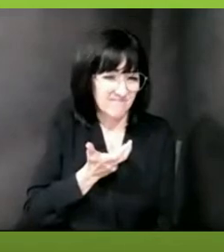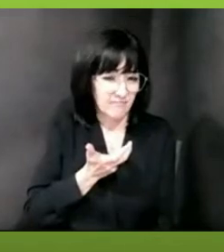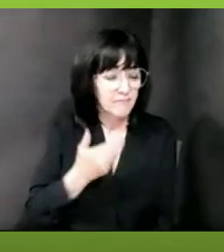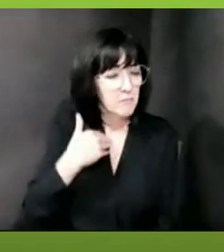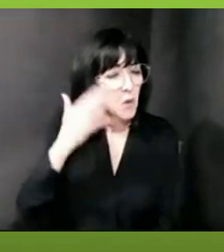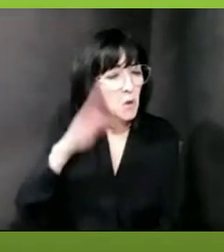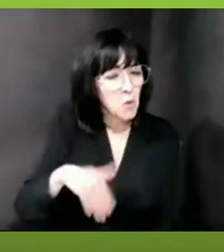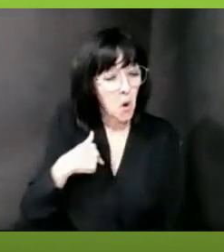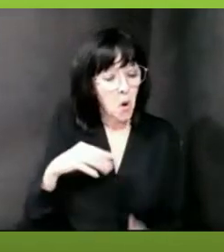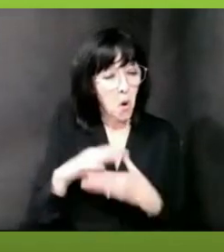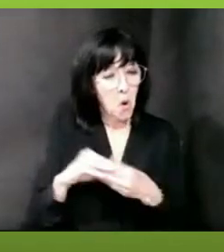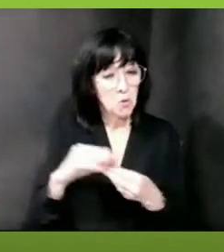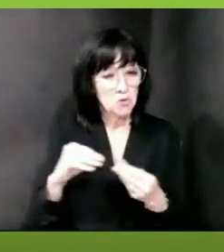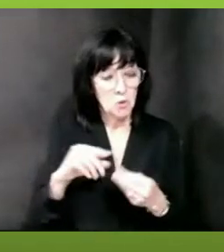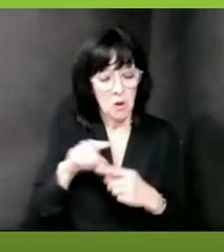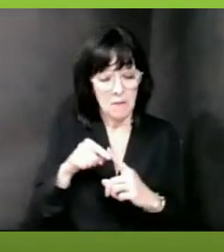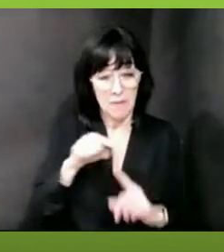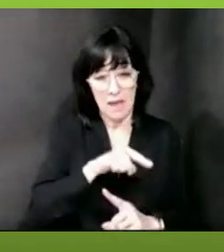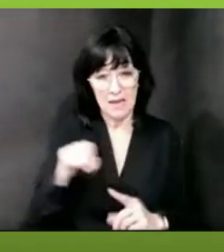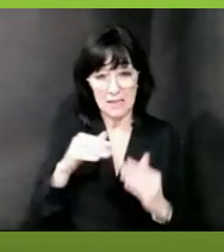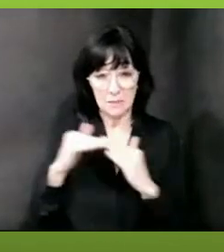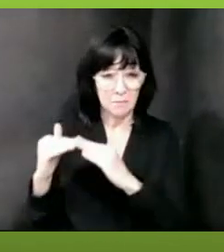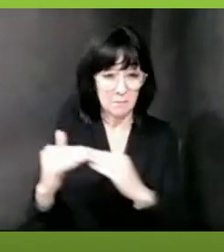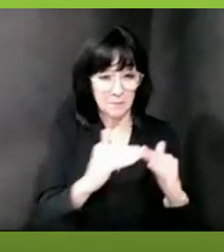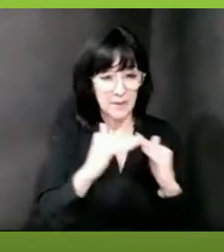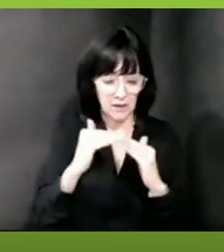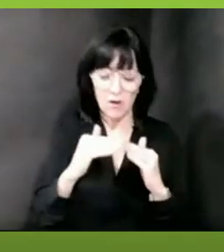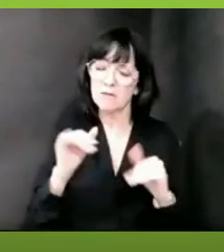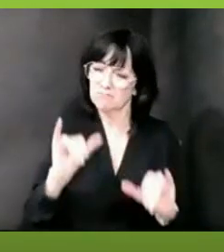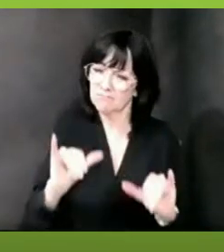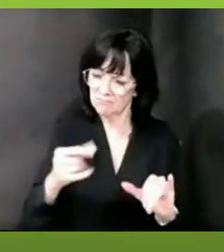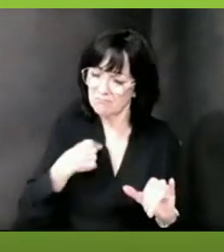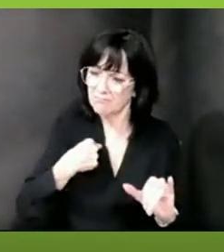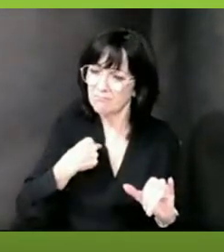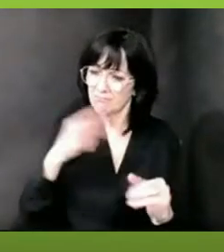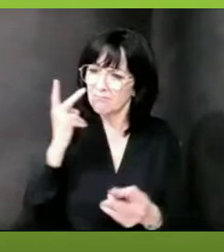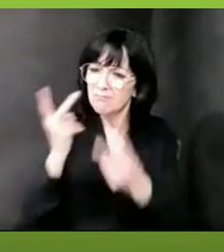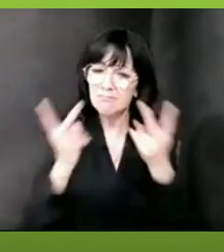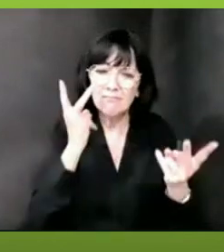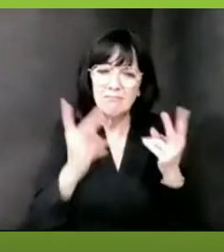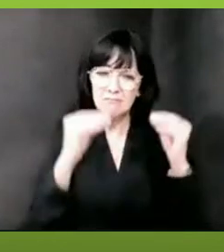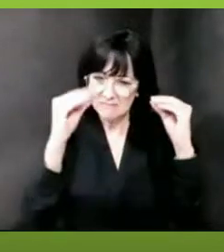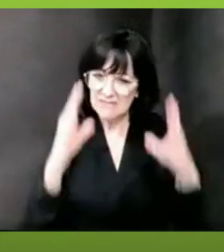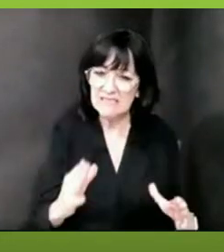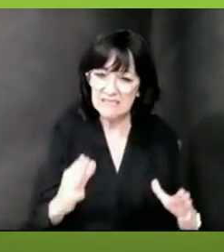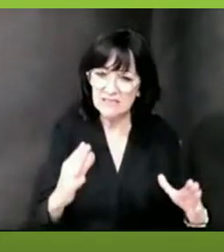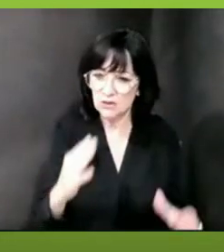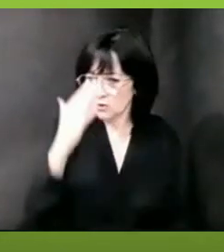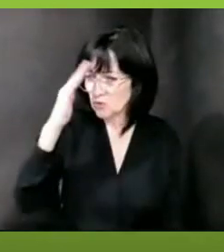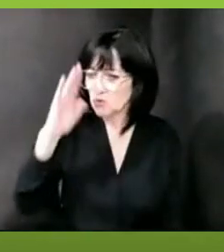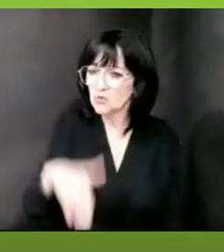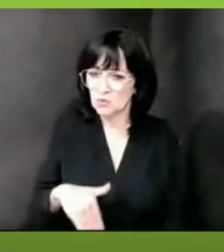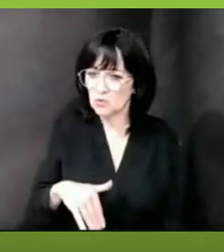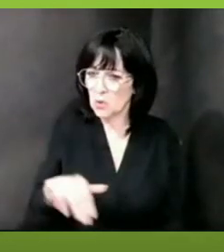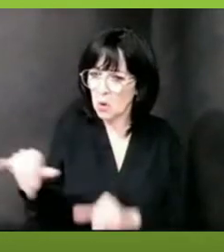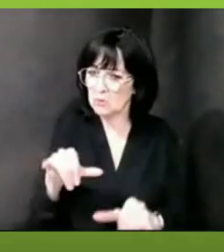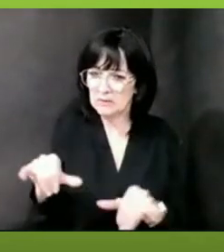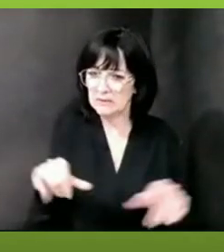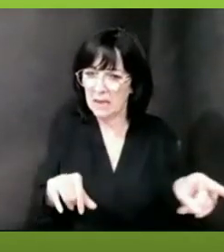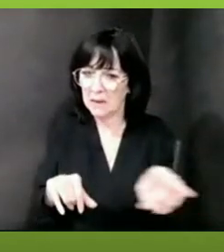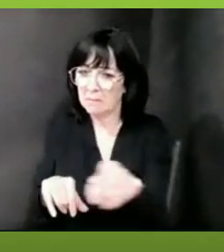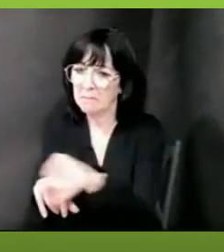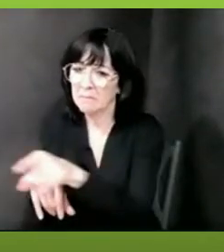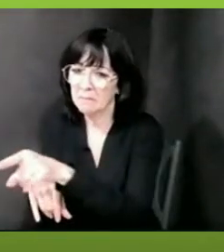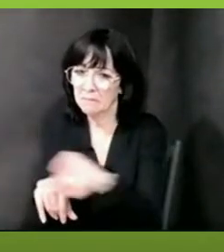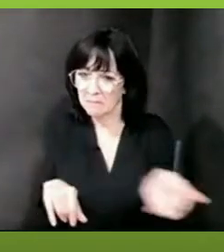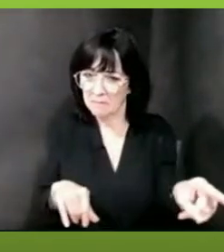teachers. We see it for you guys too. We know we're all going through this at the exact same time, just a little bit of patience and we'll be on the same